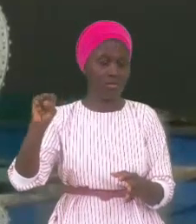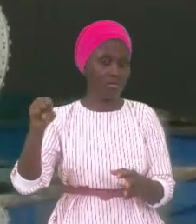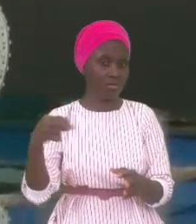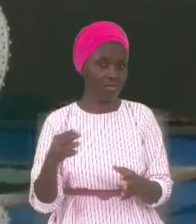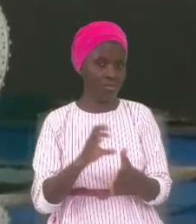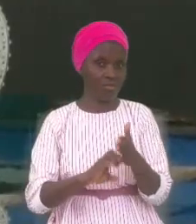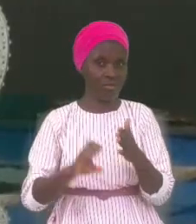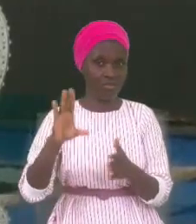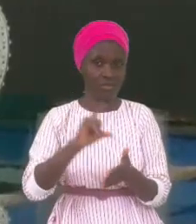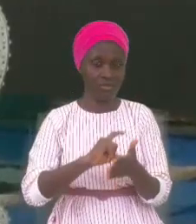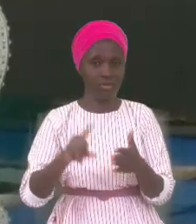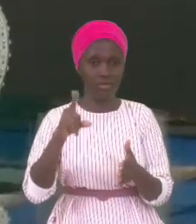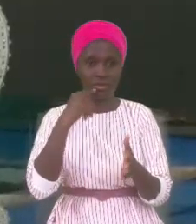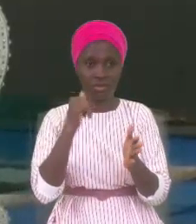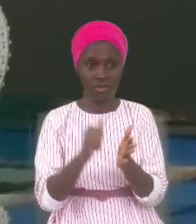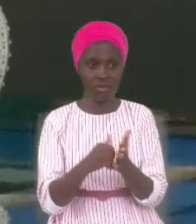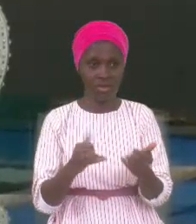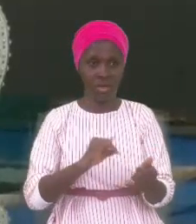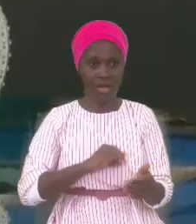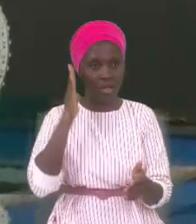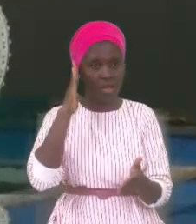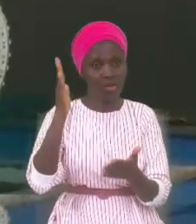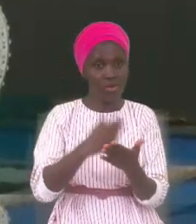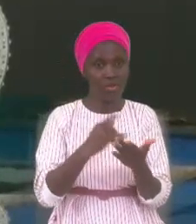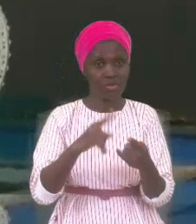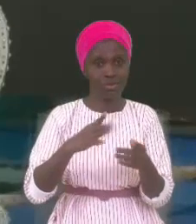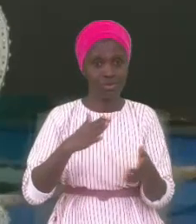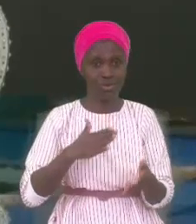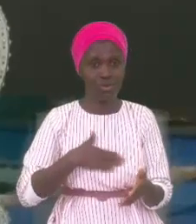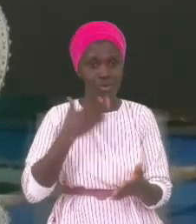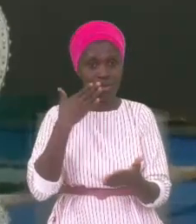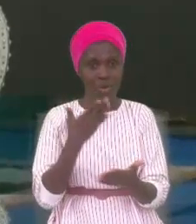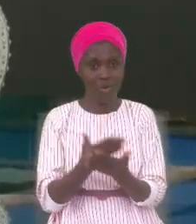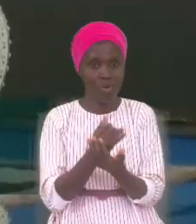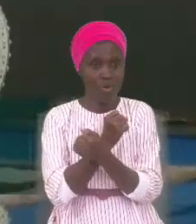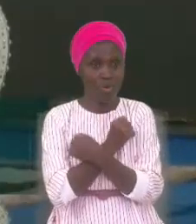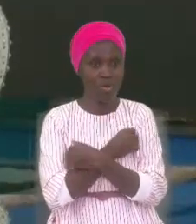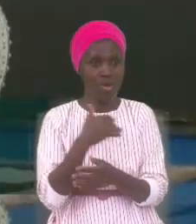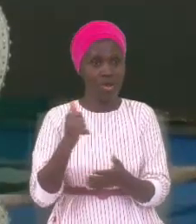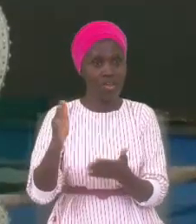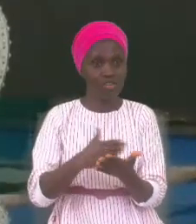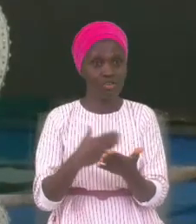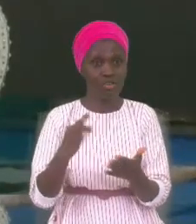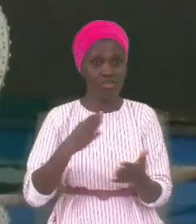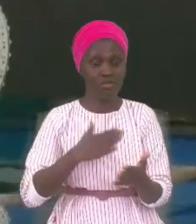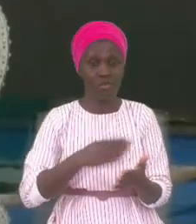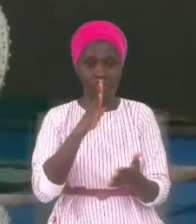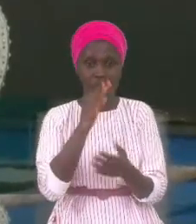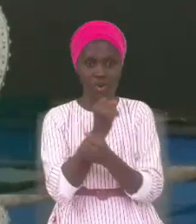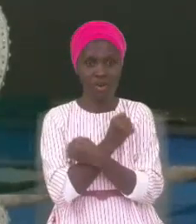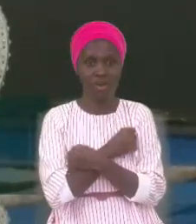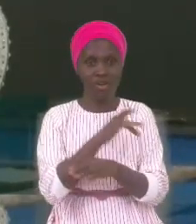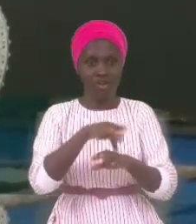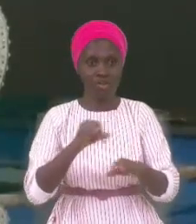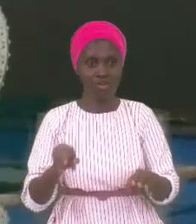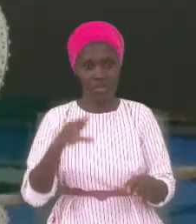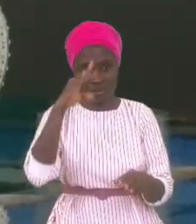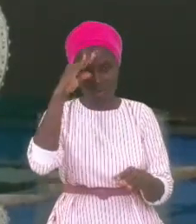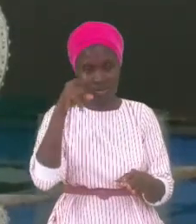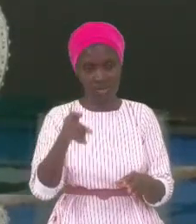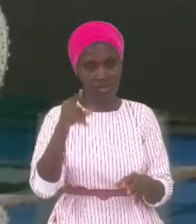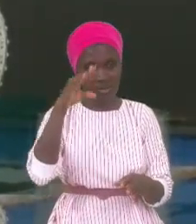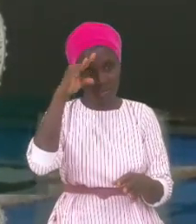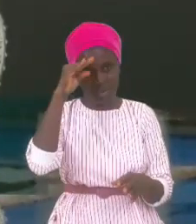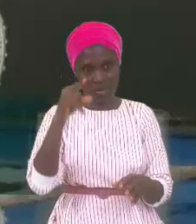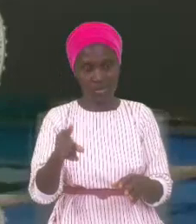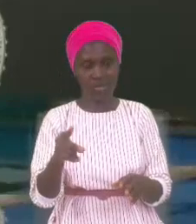my well-beloved a song of my beloved touching his vineyard. My